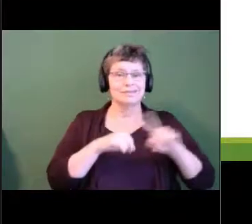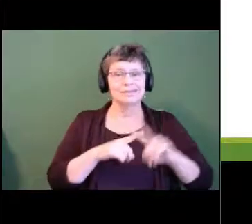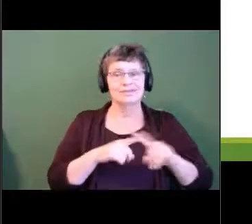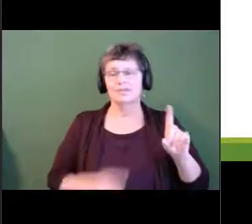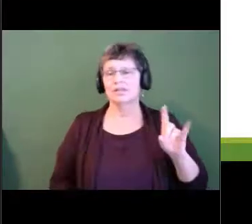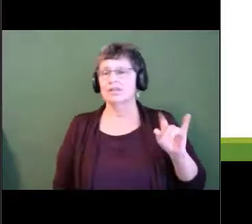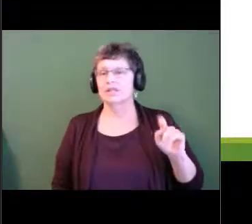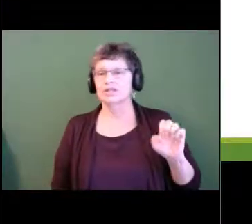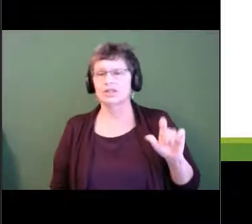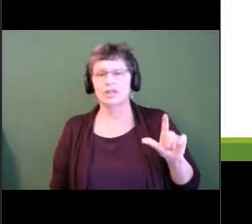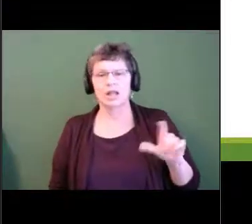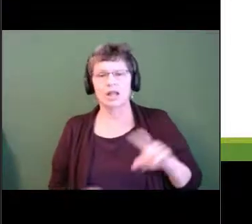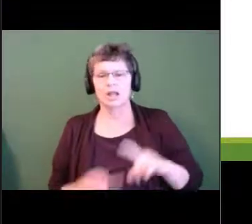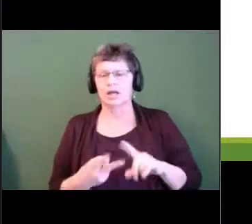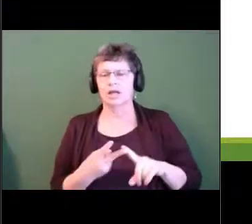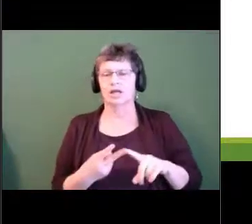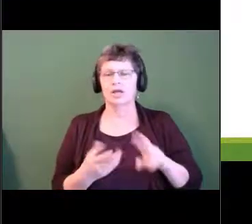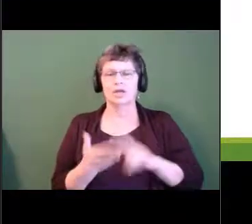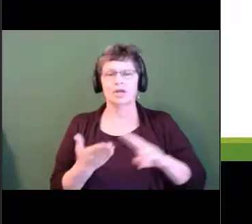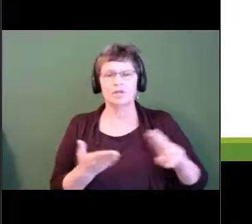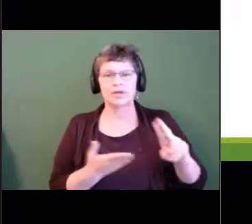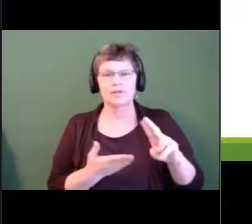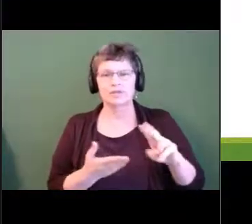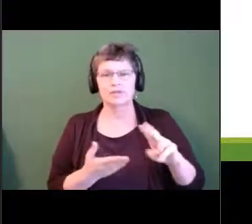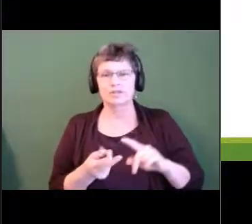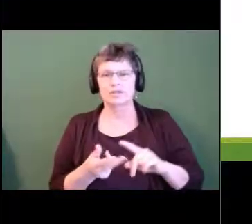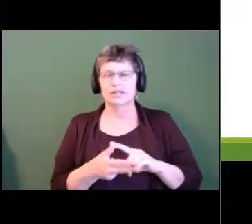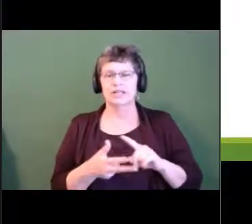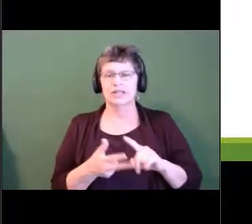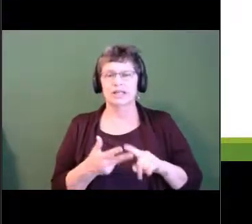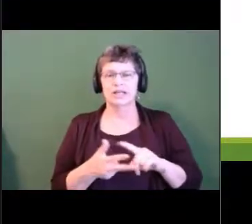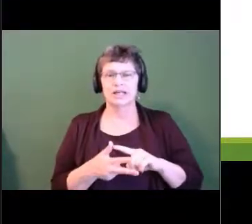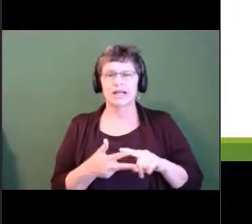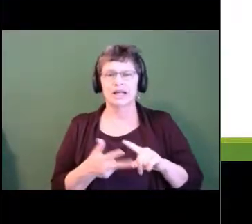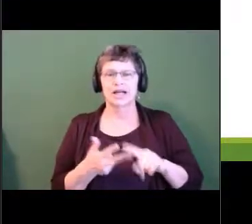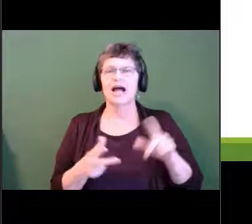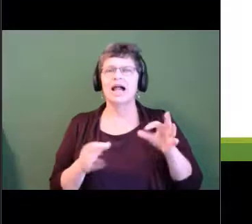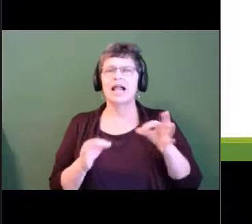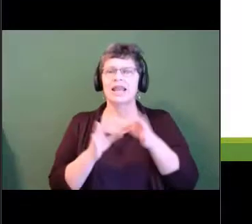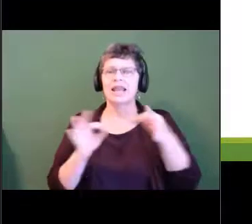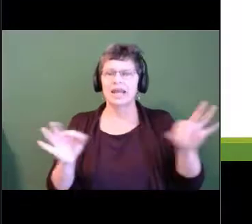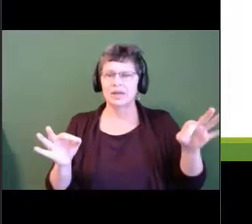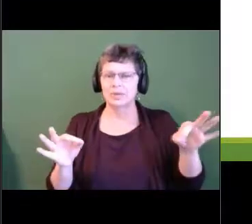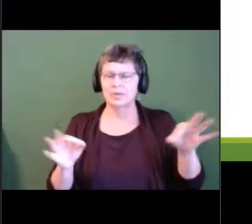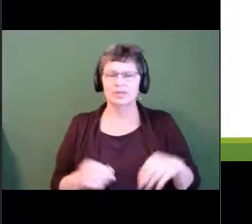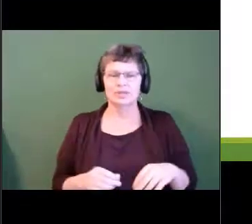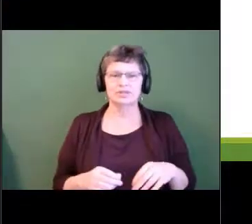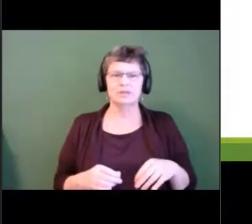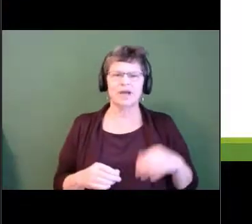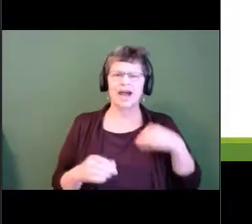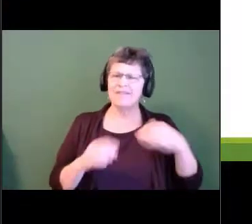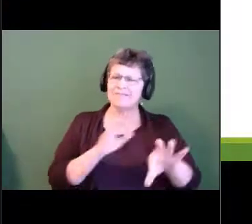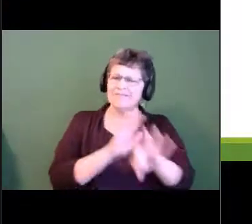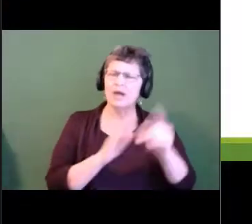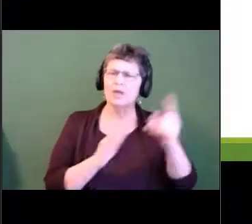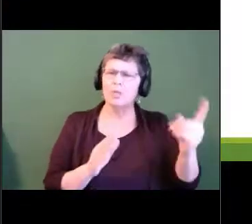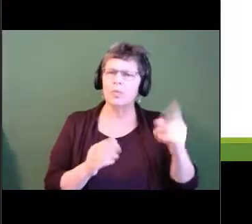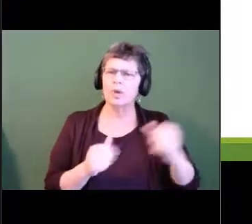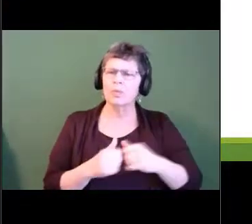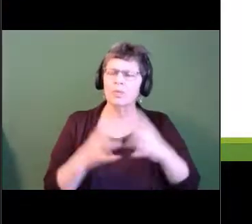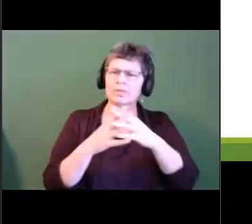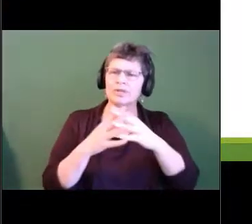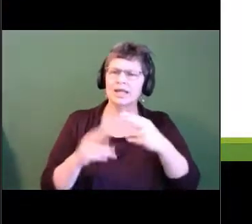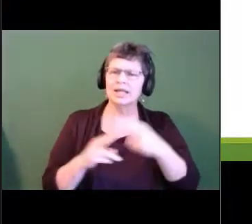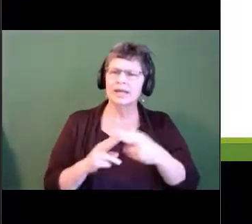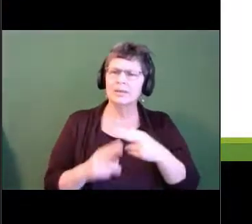courses. And I came across a website called Go Boomerang, which has, some are free, some you pay a little bit of money for,